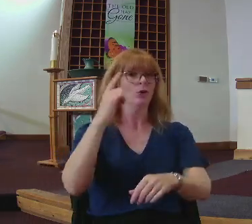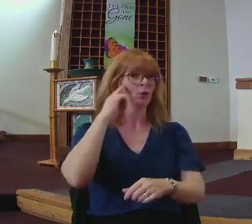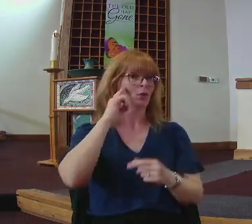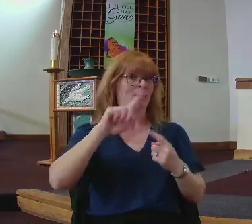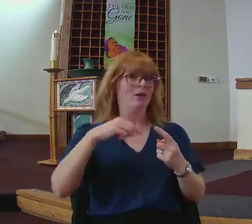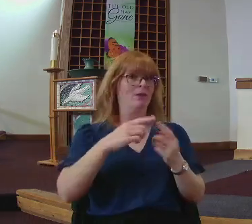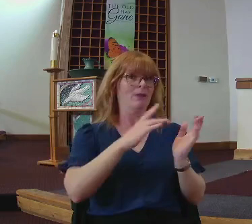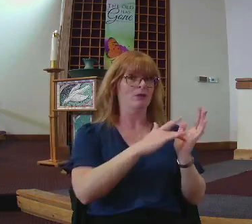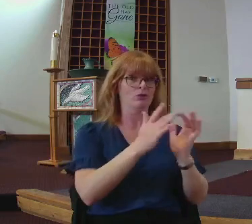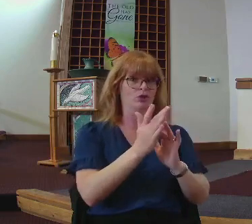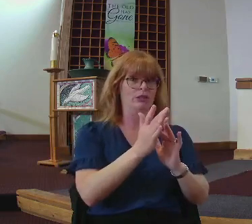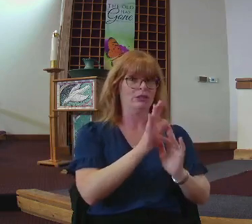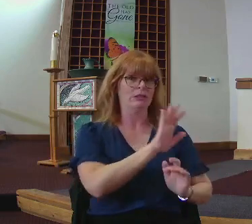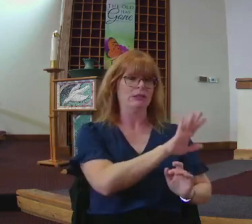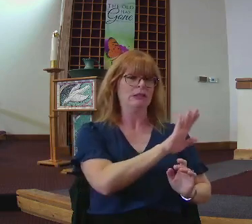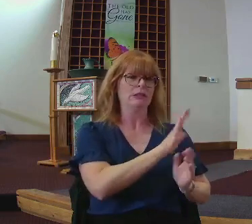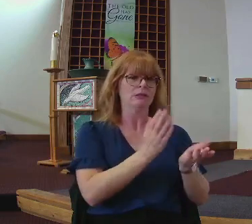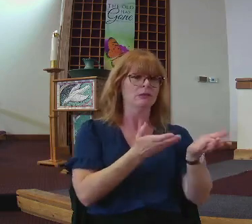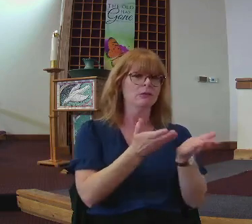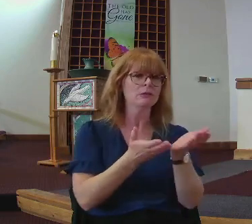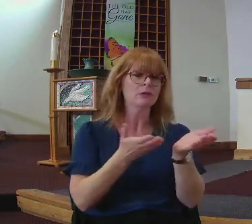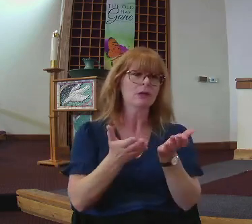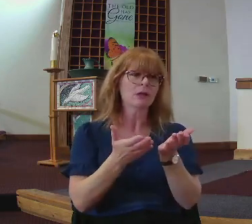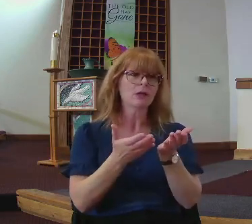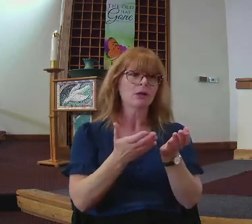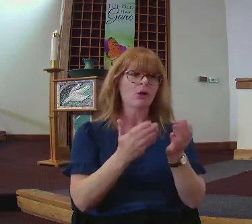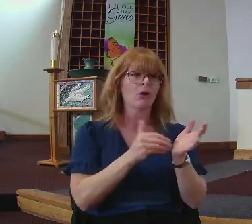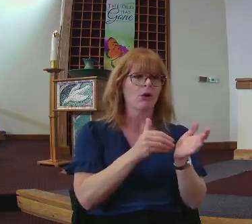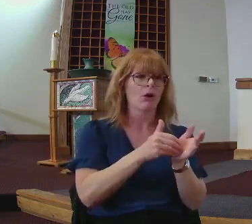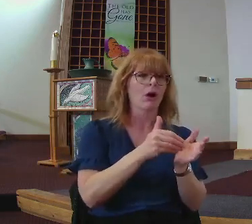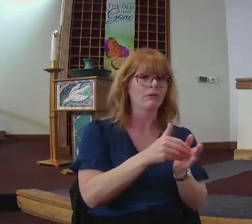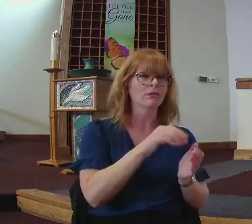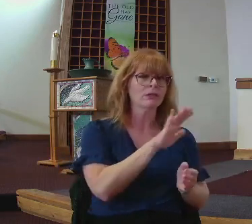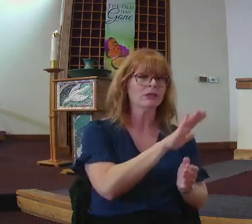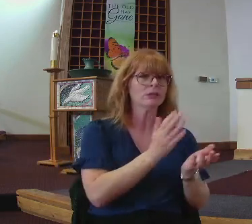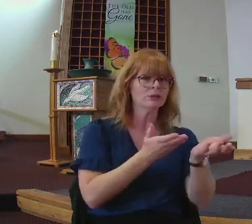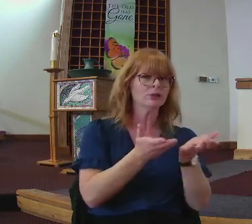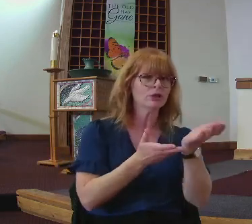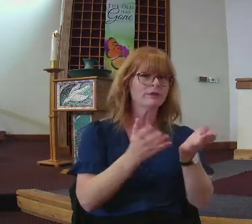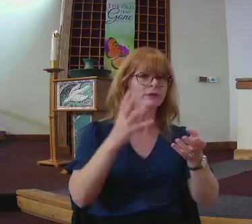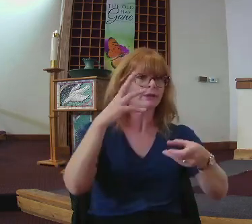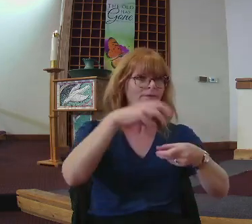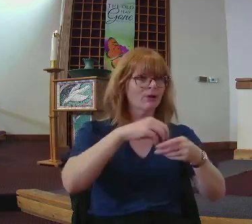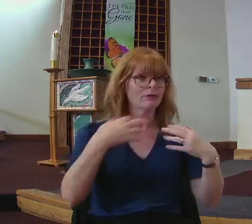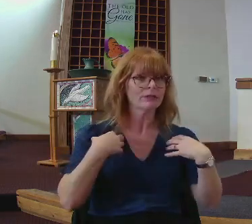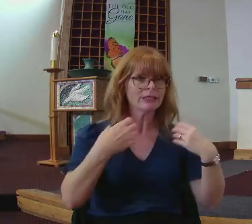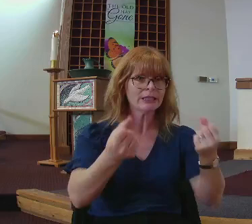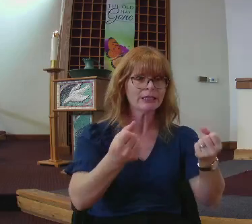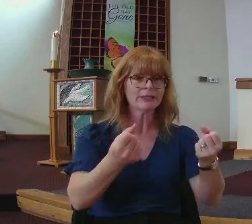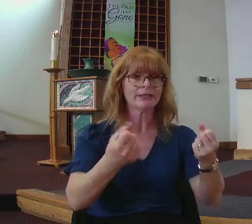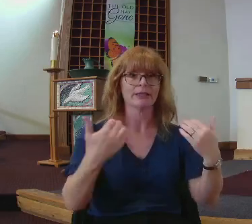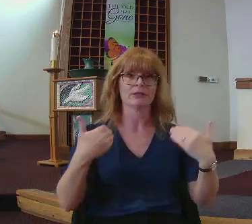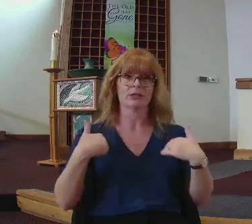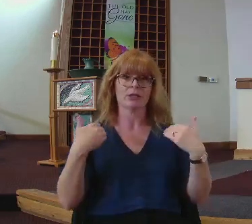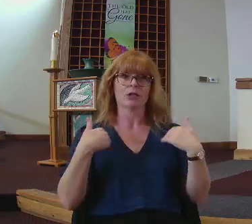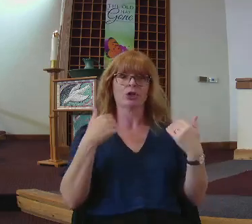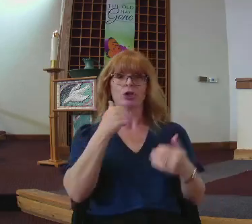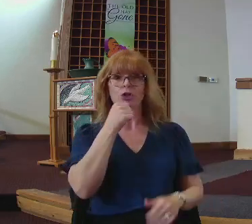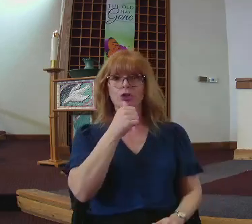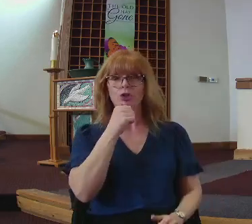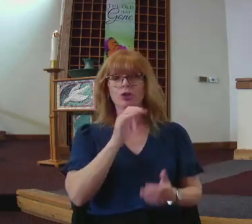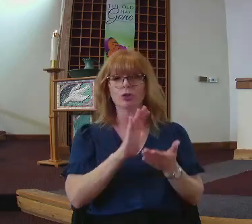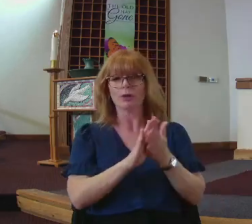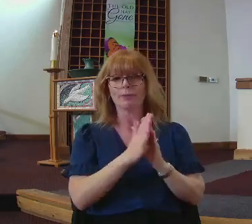huge part of Jesus' ministry involved healing. He healed a young girl who had fallen ill, deathly